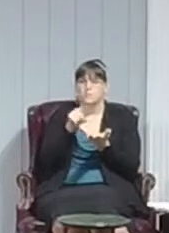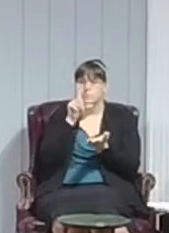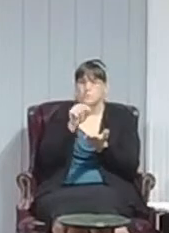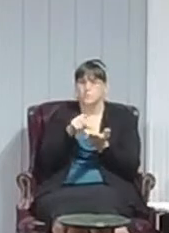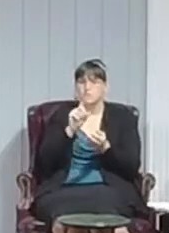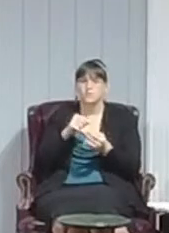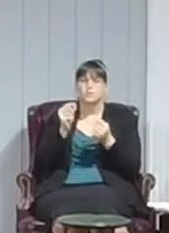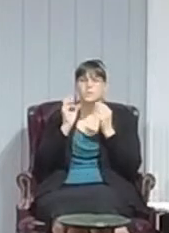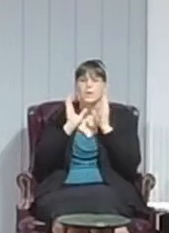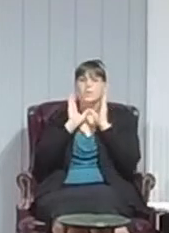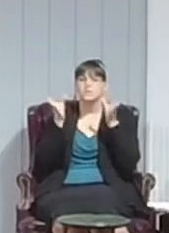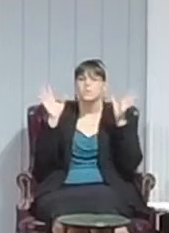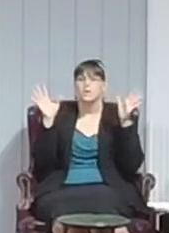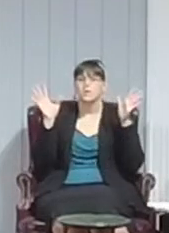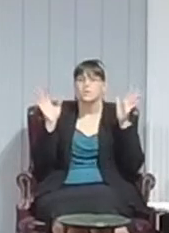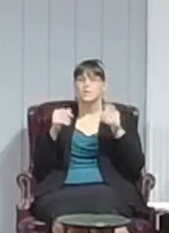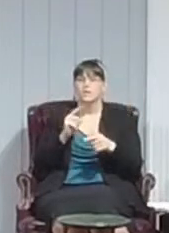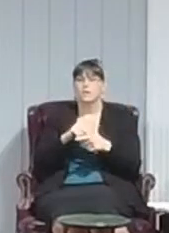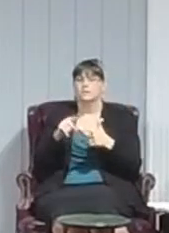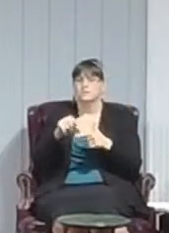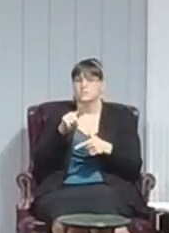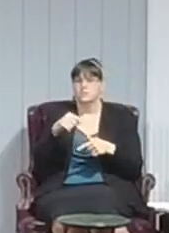Peter,